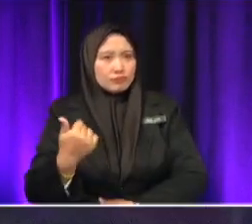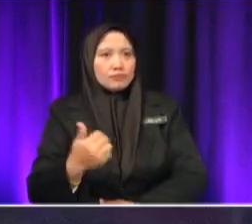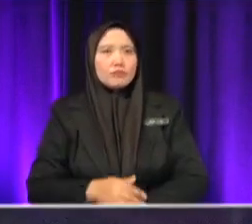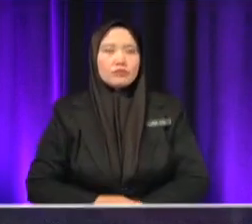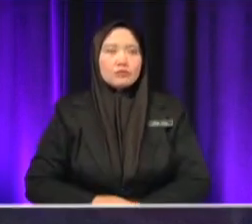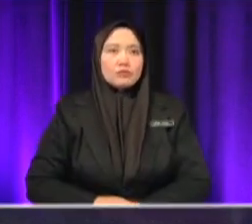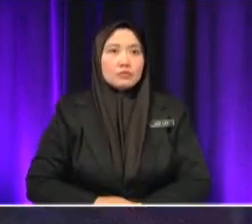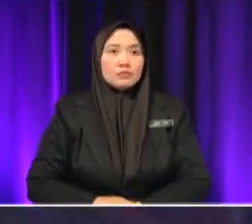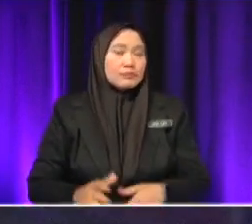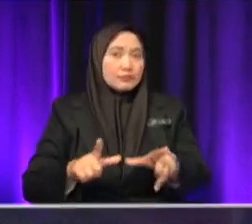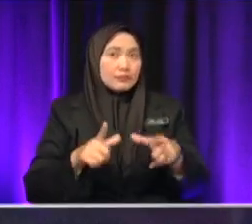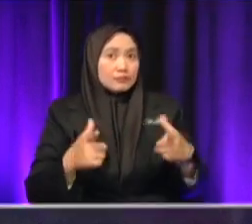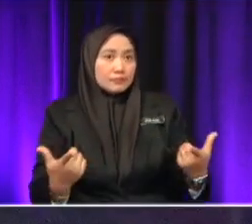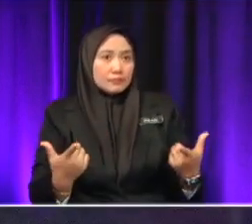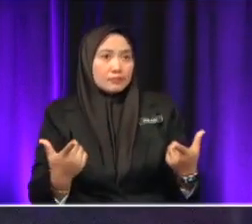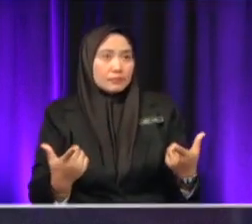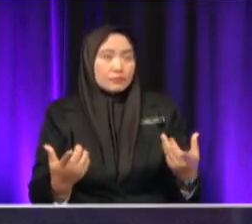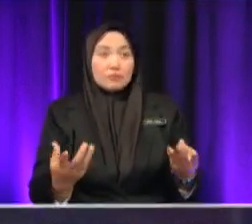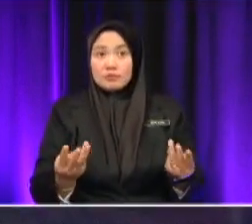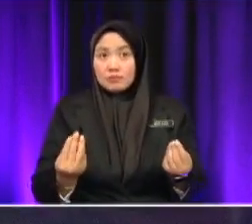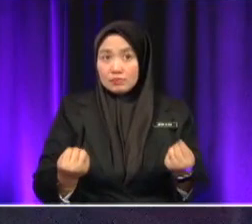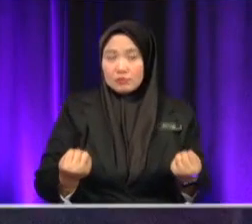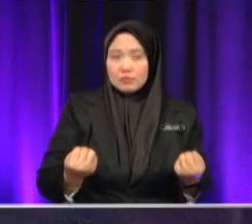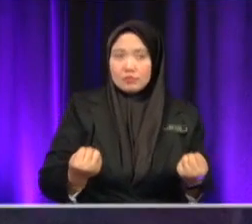anyone else would like to give a response to this?